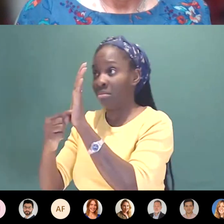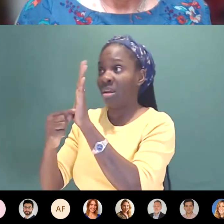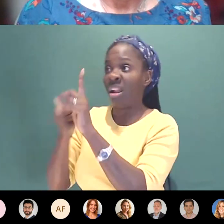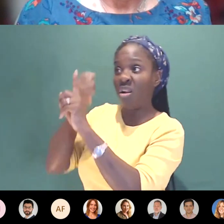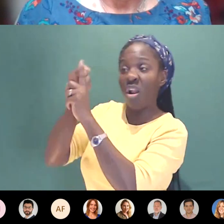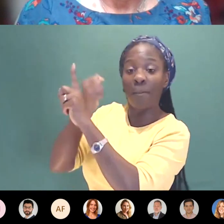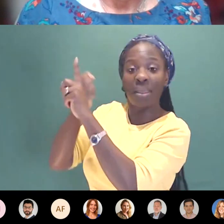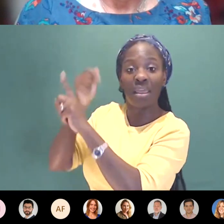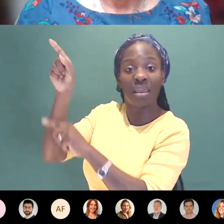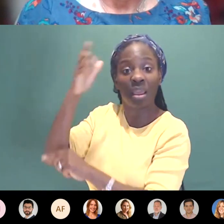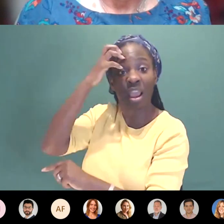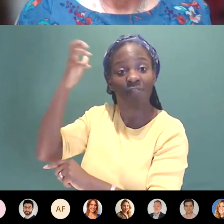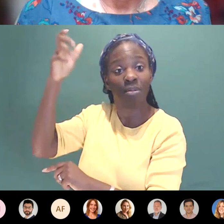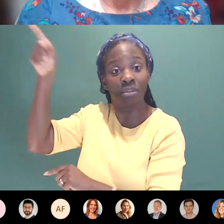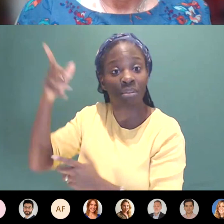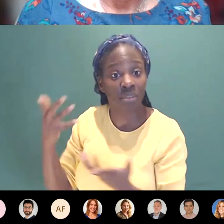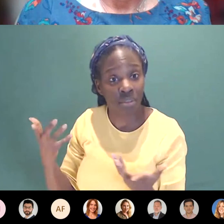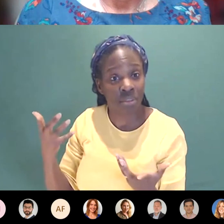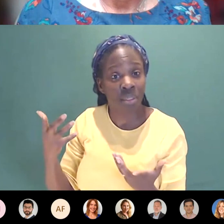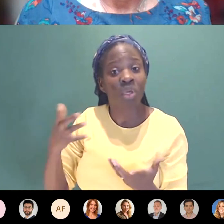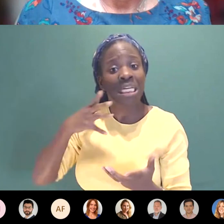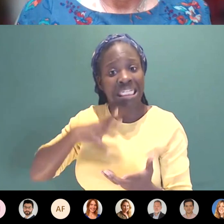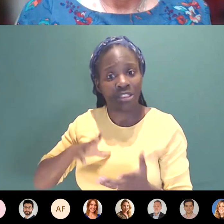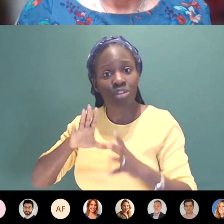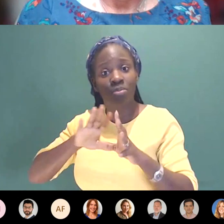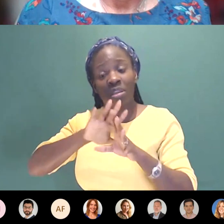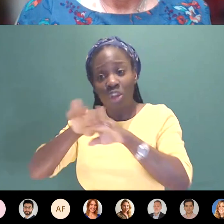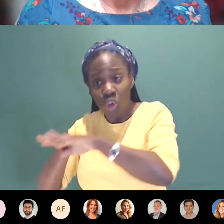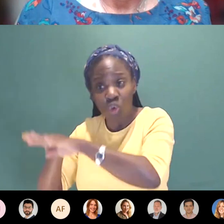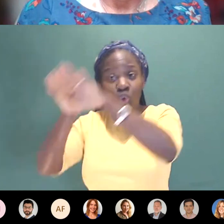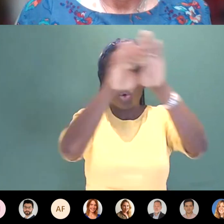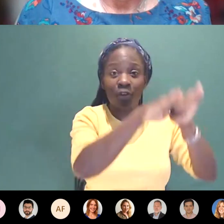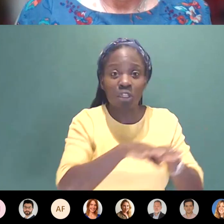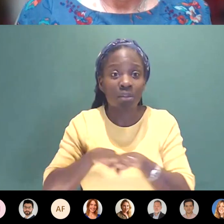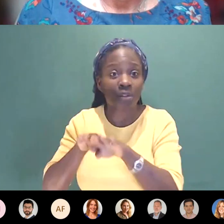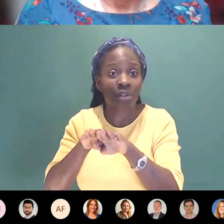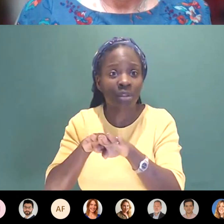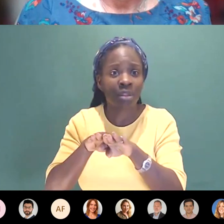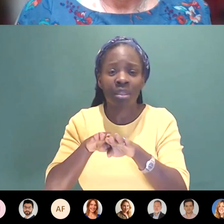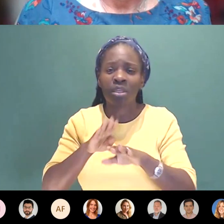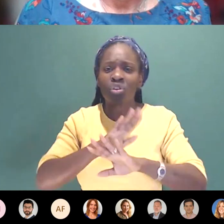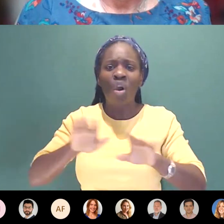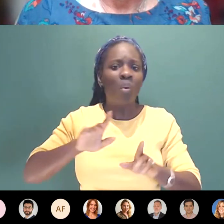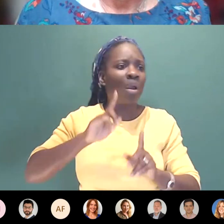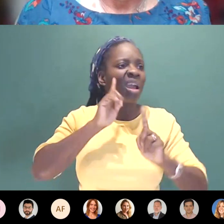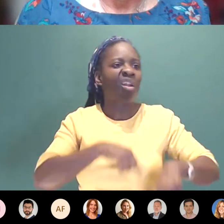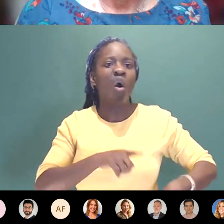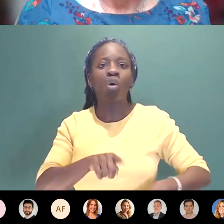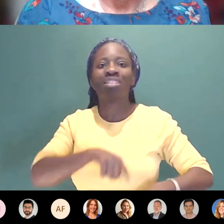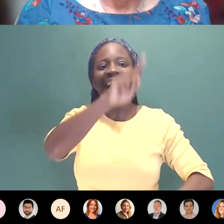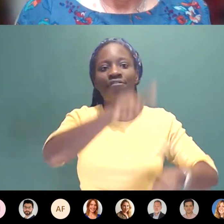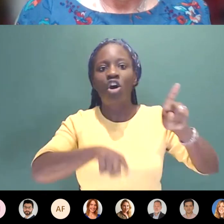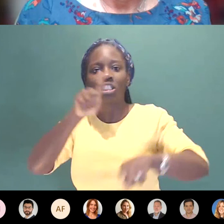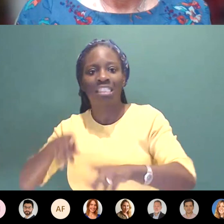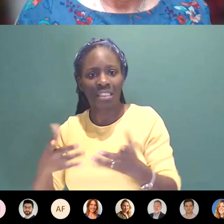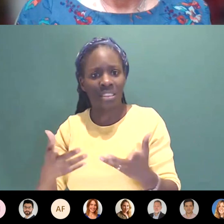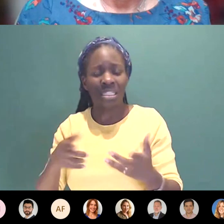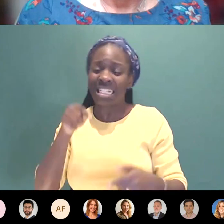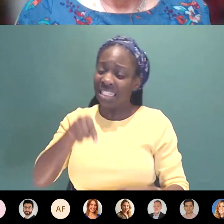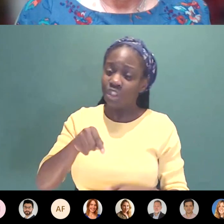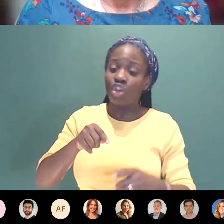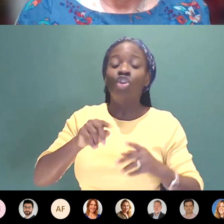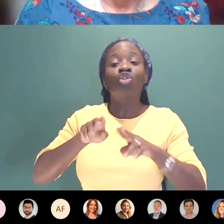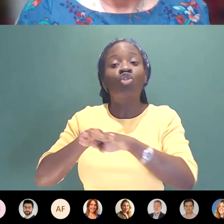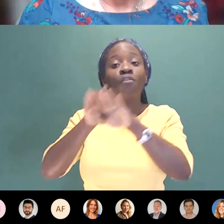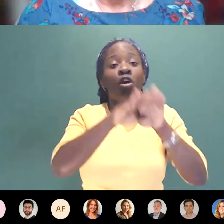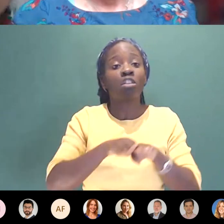the grounds of it needs to be universal, but we mustn't ignore diversity. So you've got this universal design, but you've also